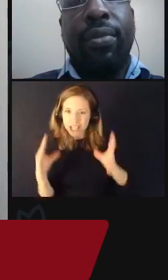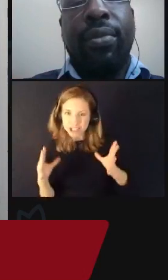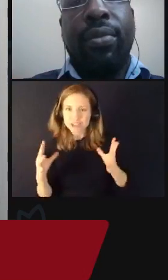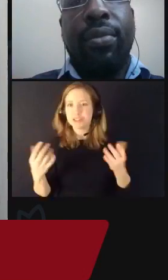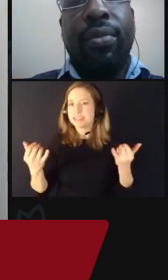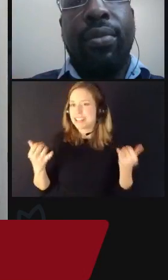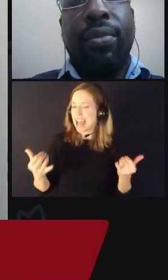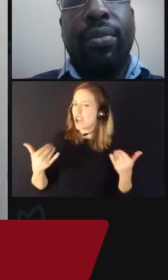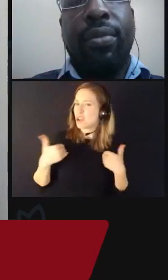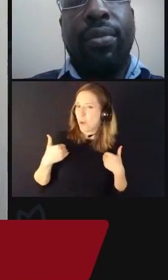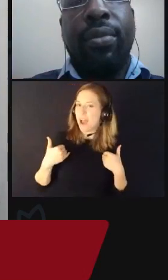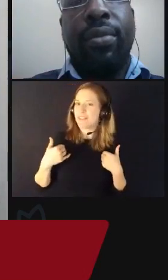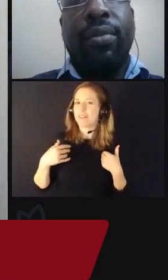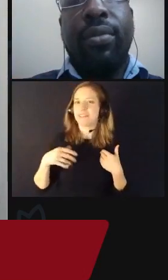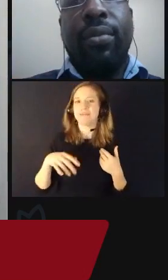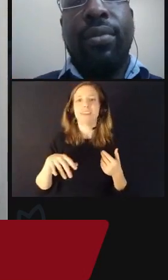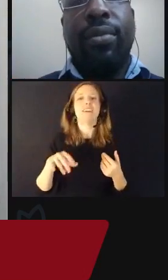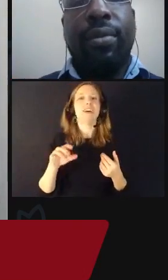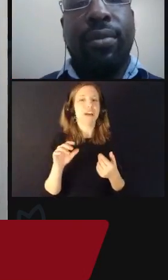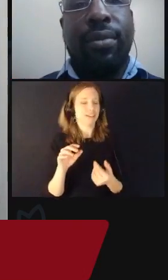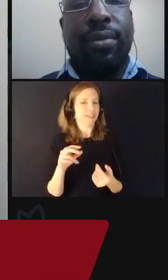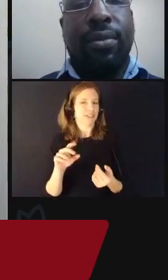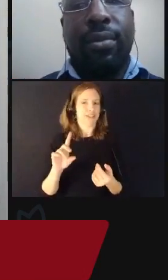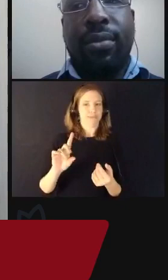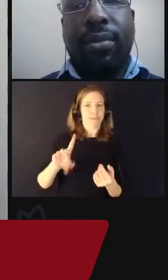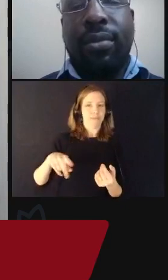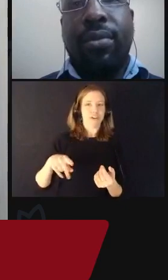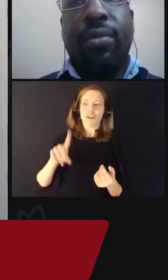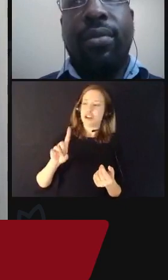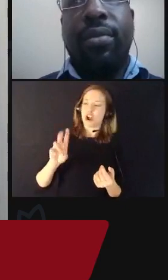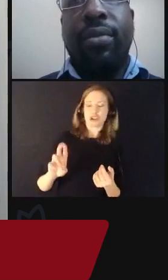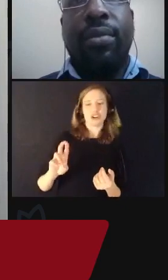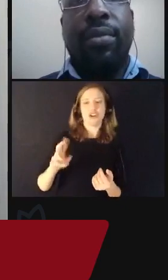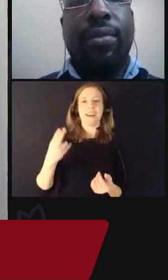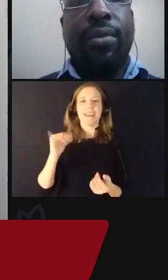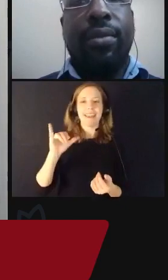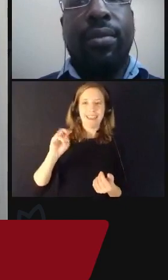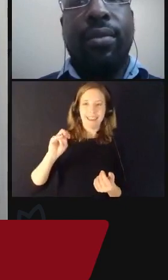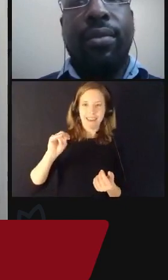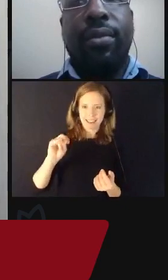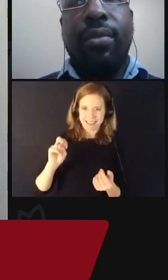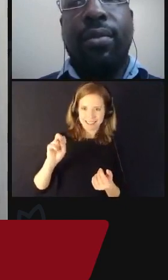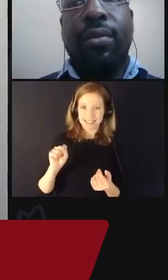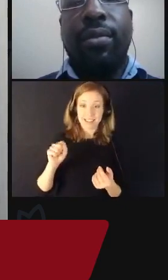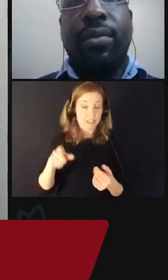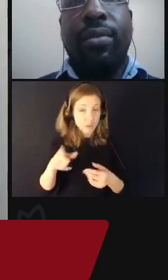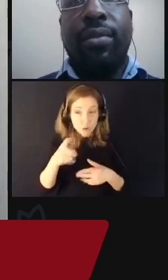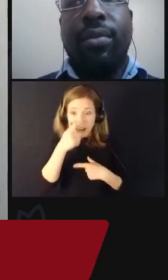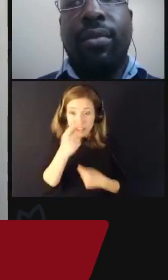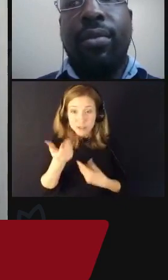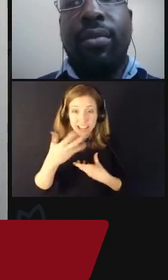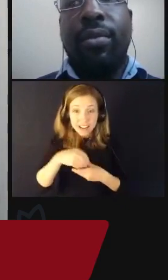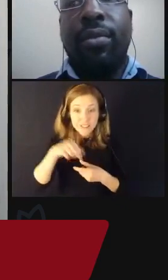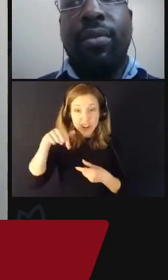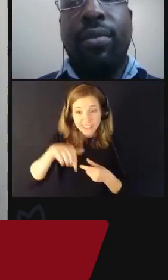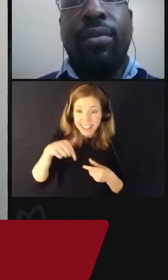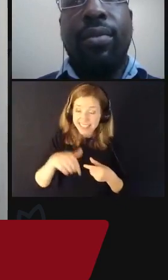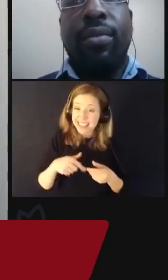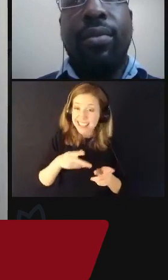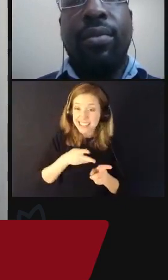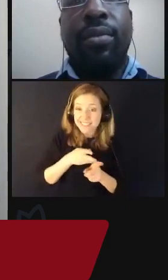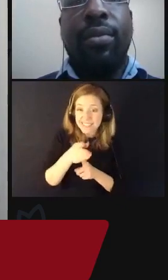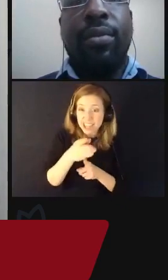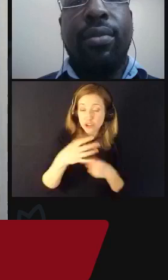Haynes. And if you're looking at going into this field of informatics, health informatics, please reach out to us. And also,